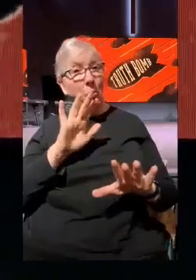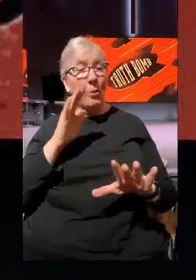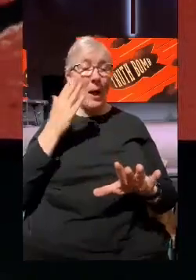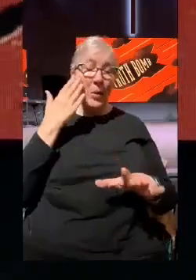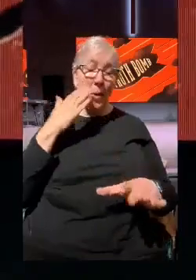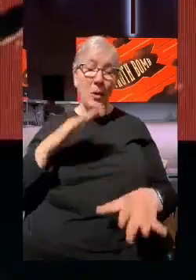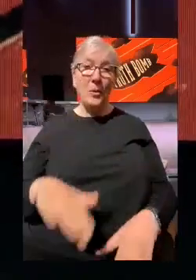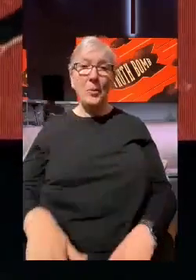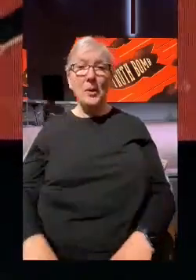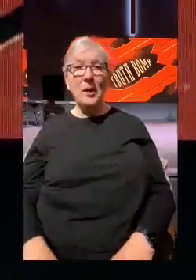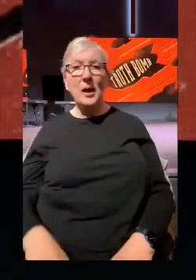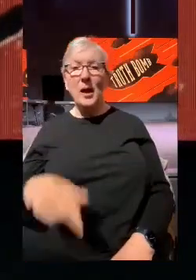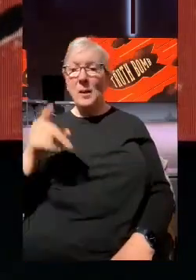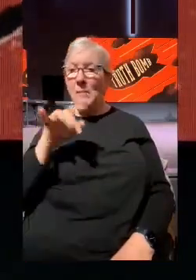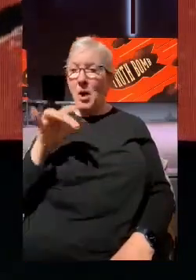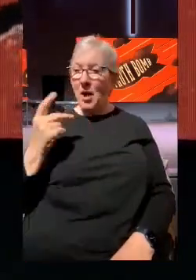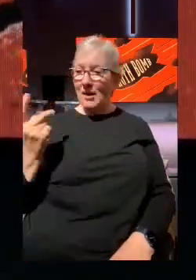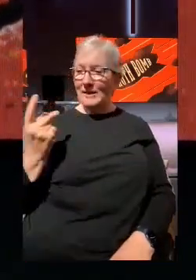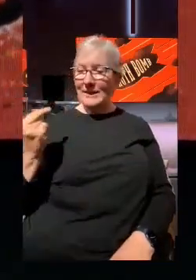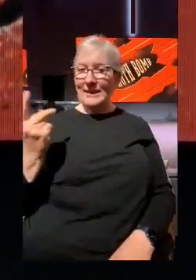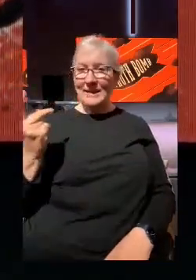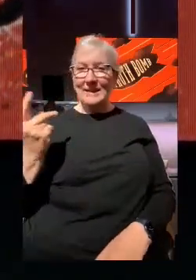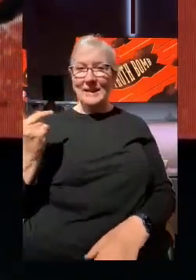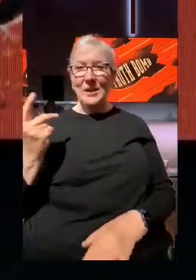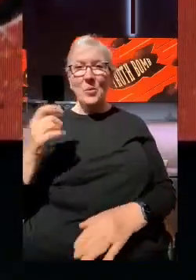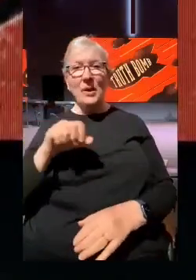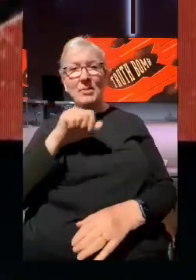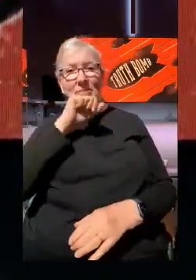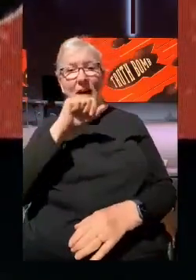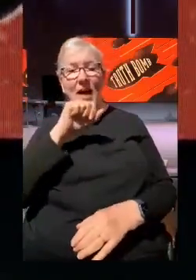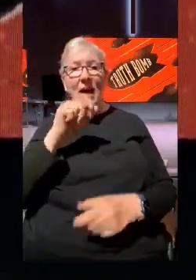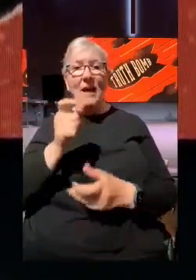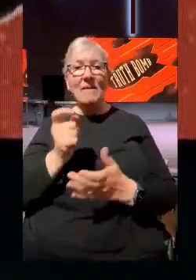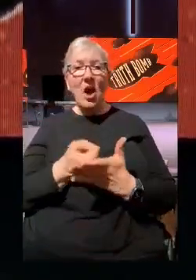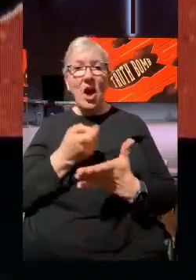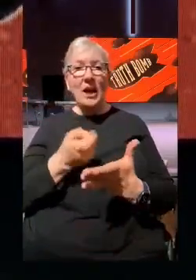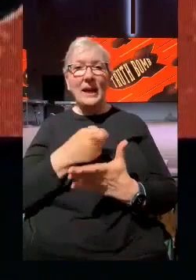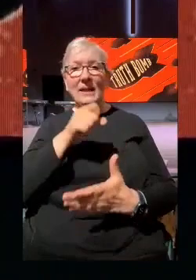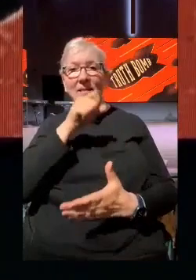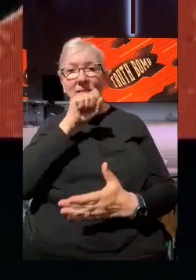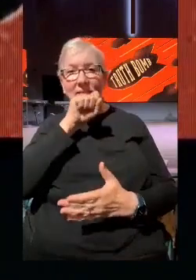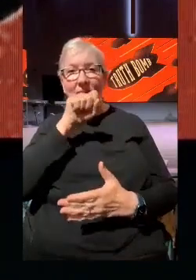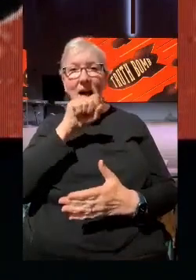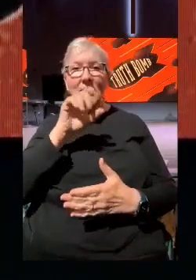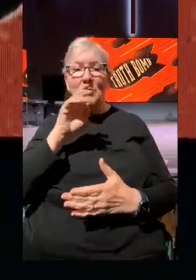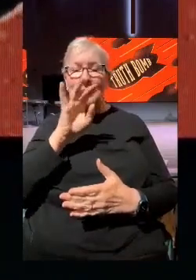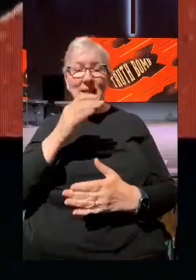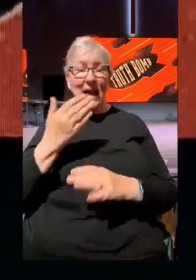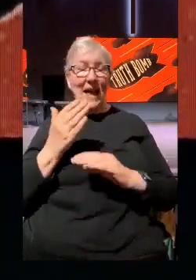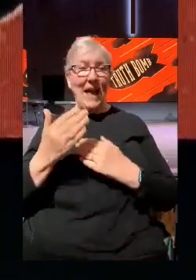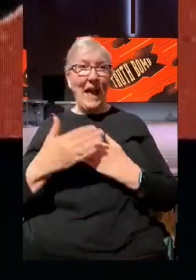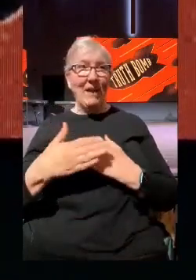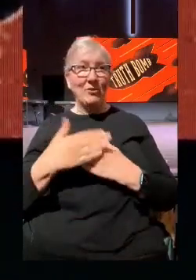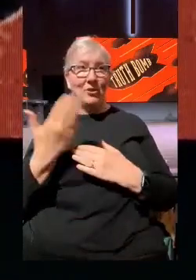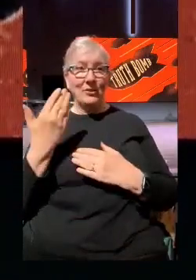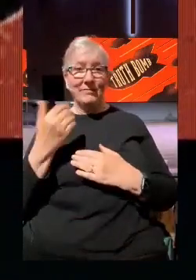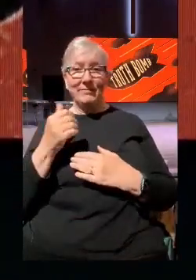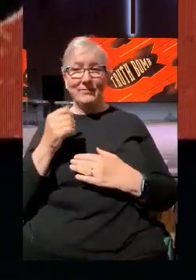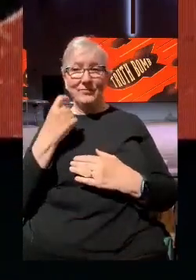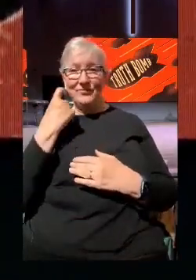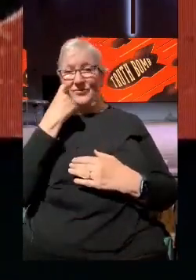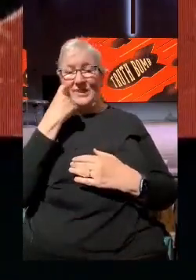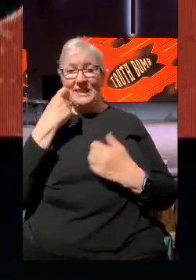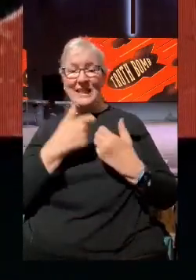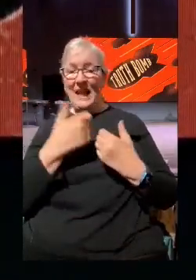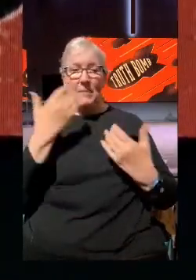Paul and I love hockey. We love the Bruins. And after the other night's game, I was like, I don't think I can watch on Sunday. Maybe I'll check in,